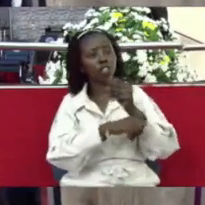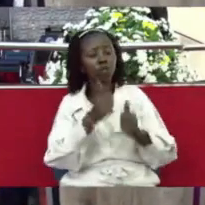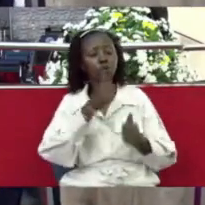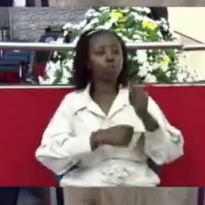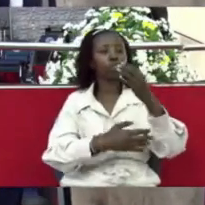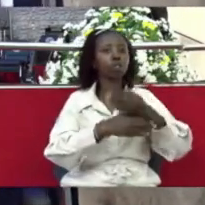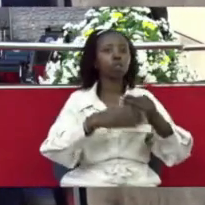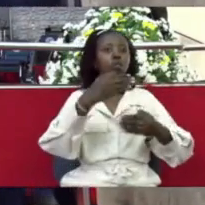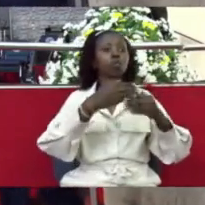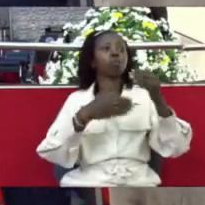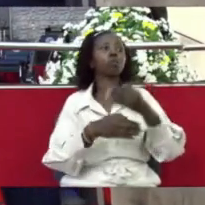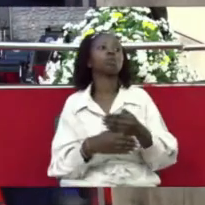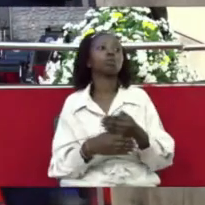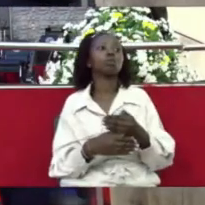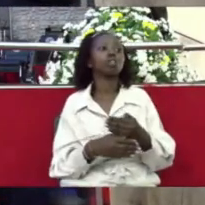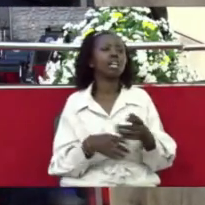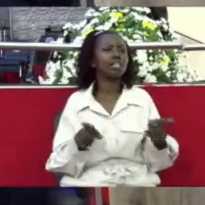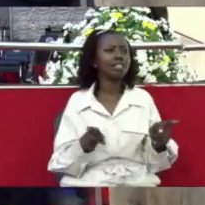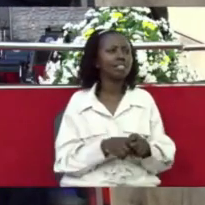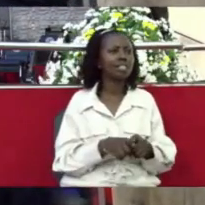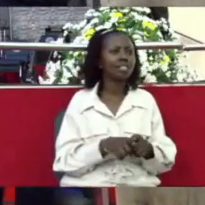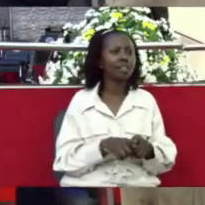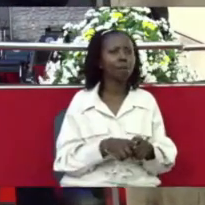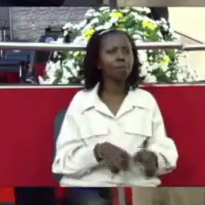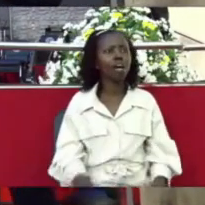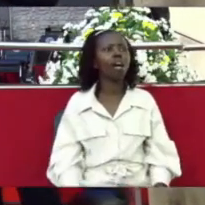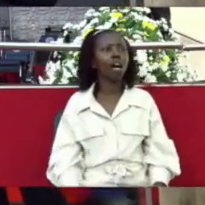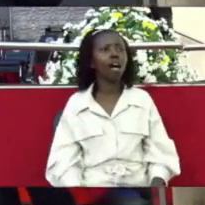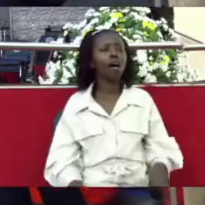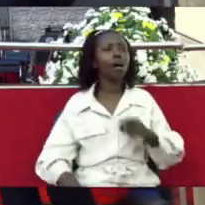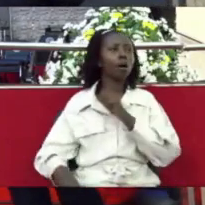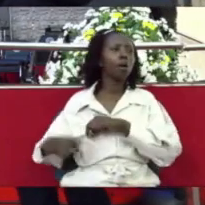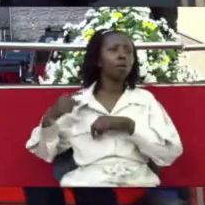And that's really an investment in the next generation.